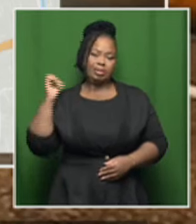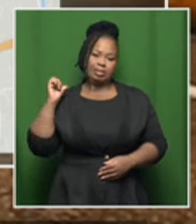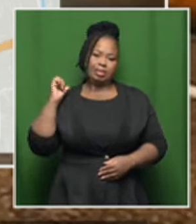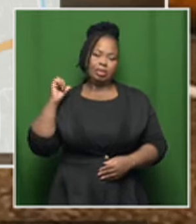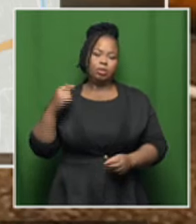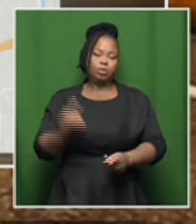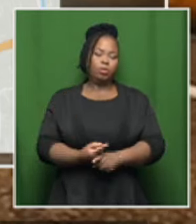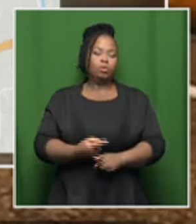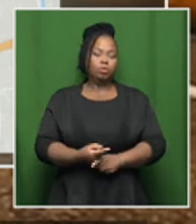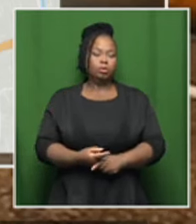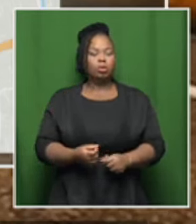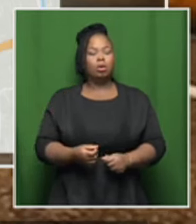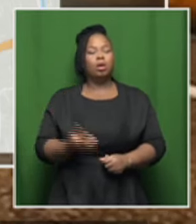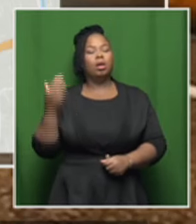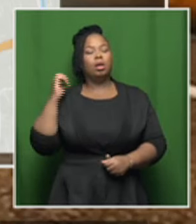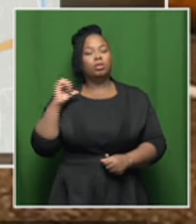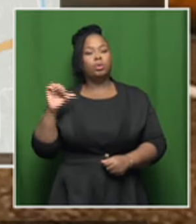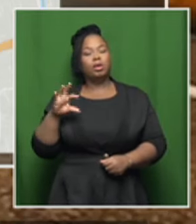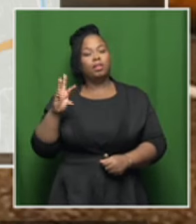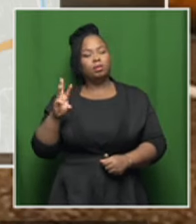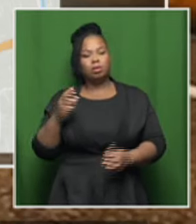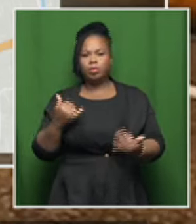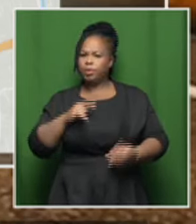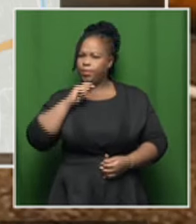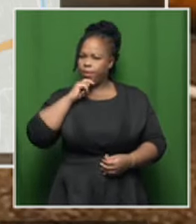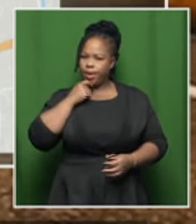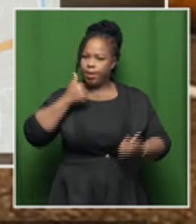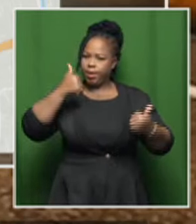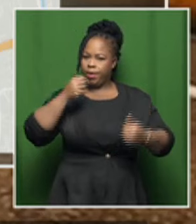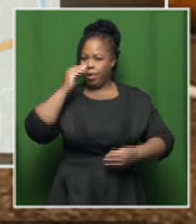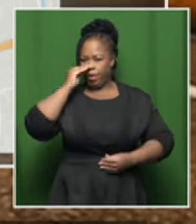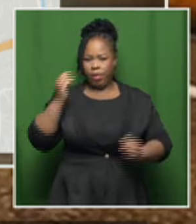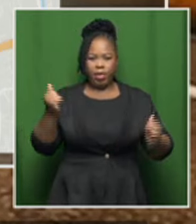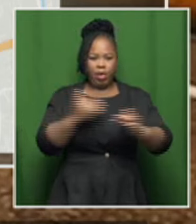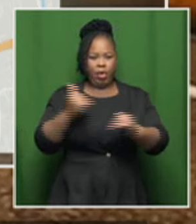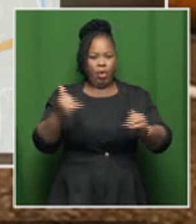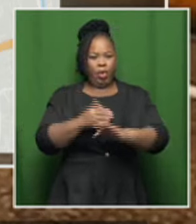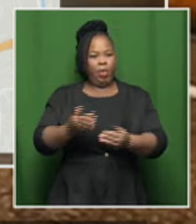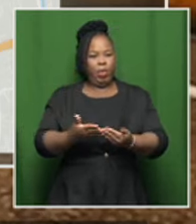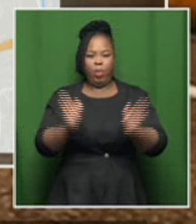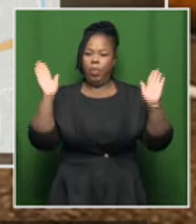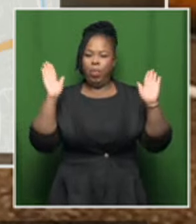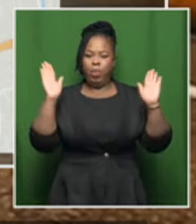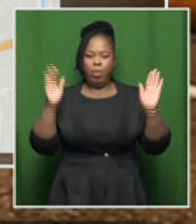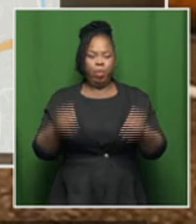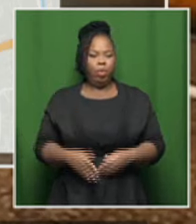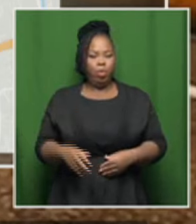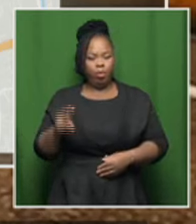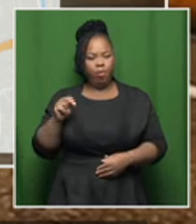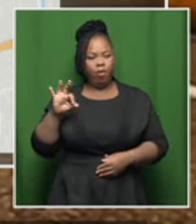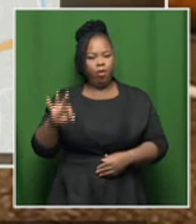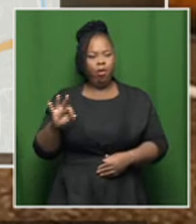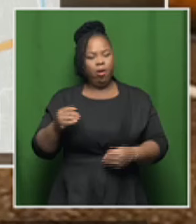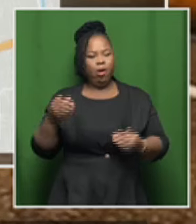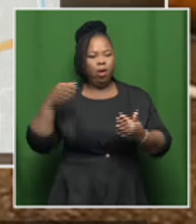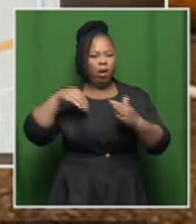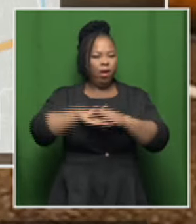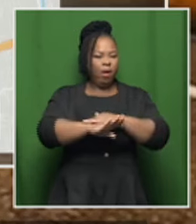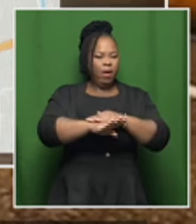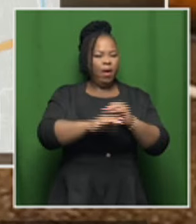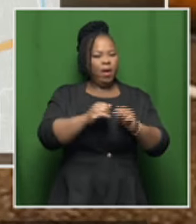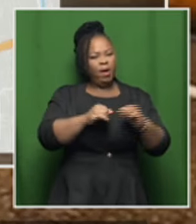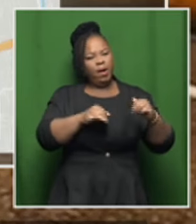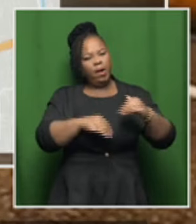Speed Classic since last Thursday. This morning, good news, it has all been reopened. The N3 inbound was open yesterday morning. The